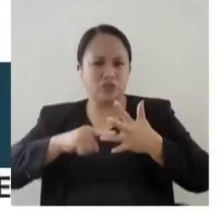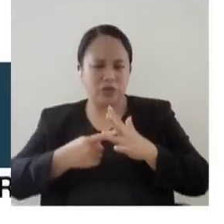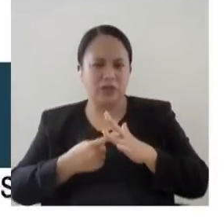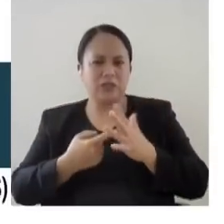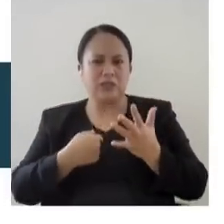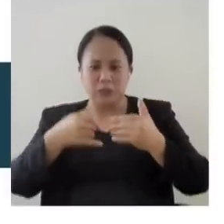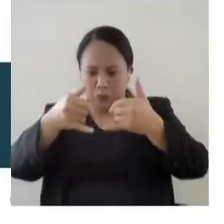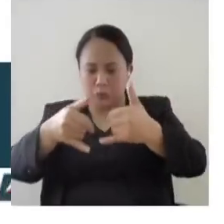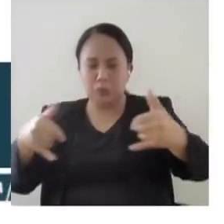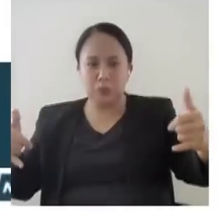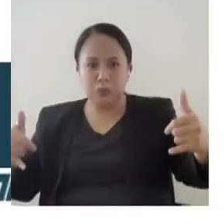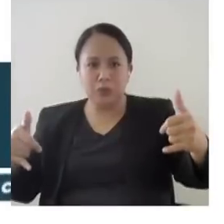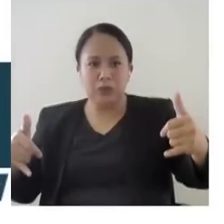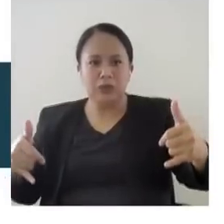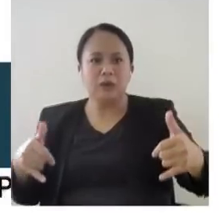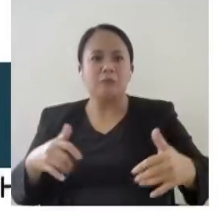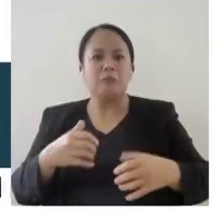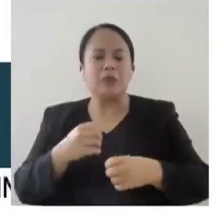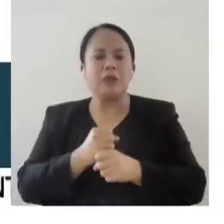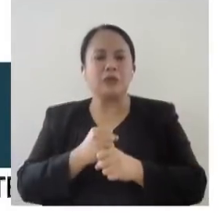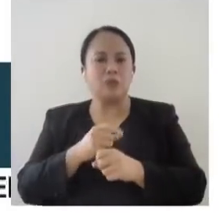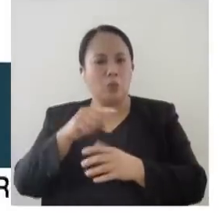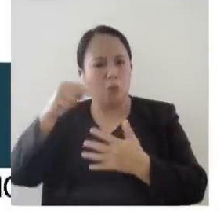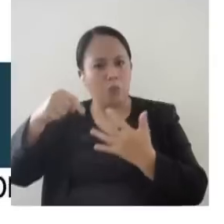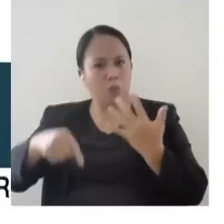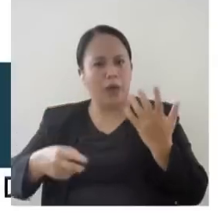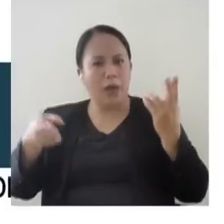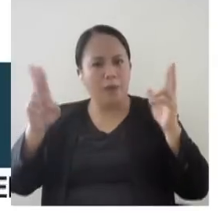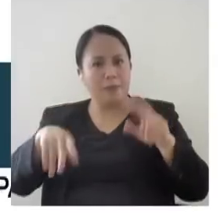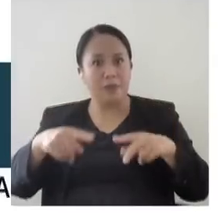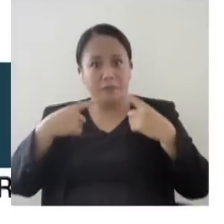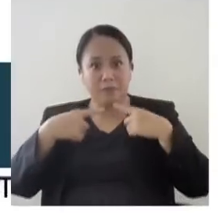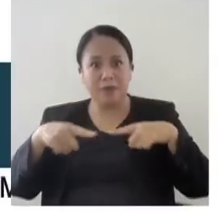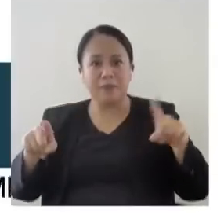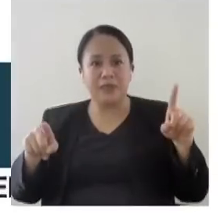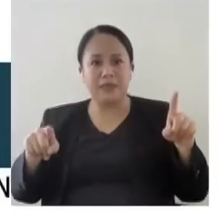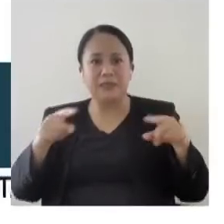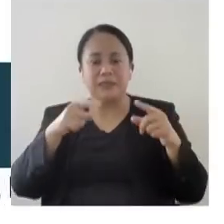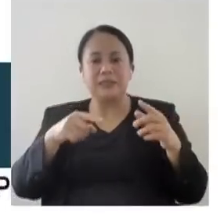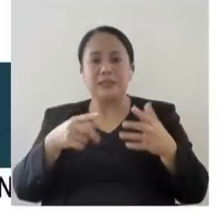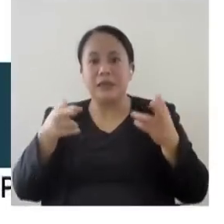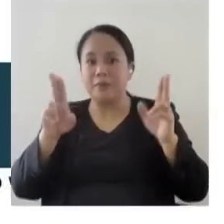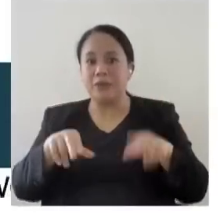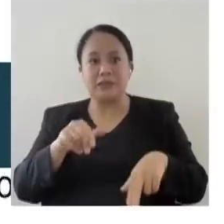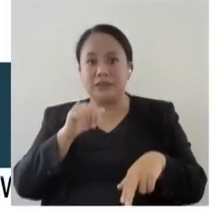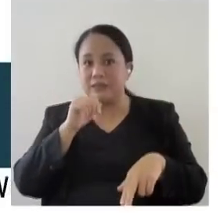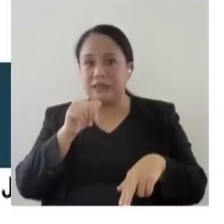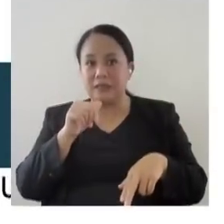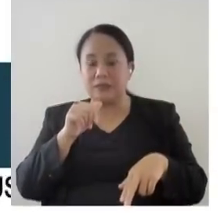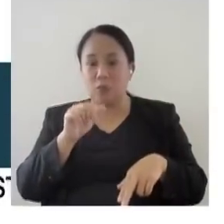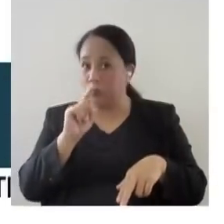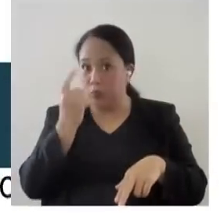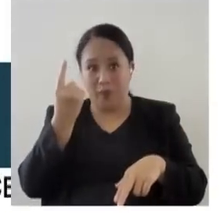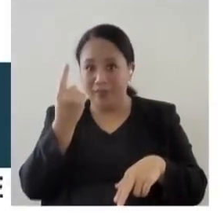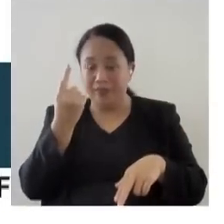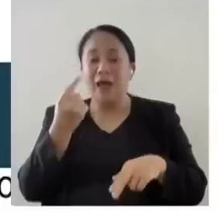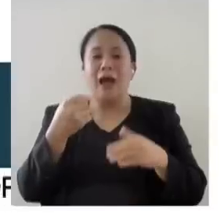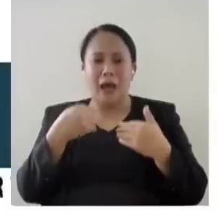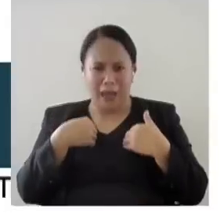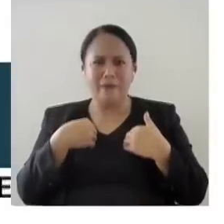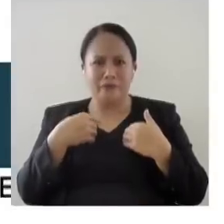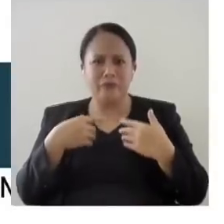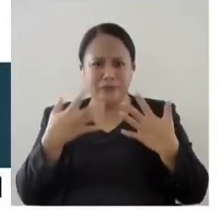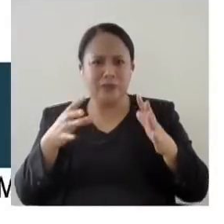right? Simply making all of these incidents public. These incidents are not unprecedented. They're just now public. And that's part of